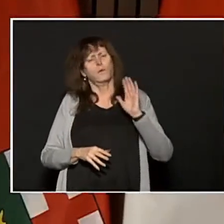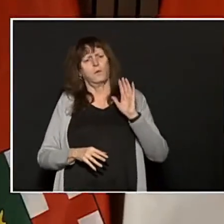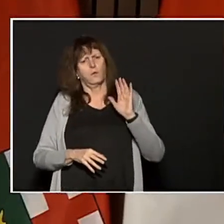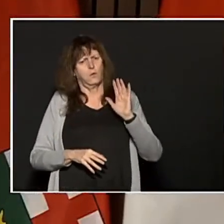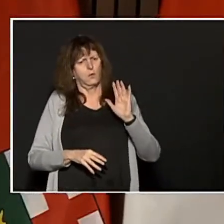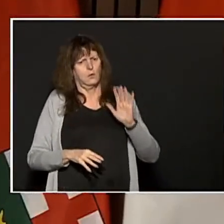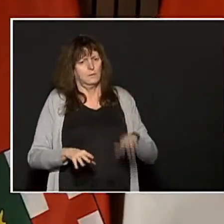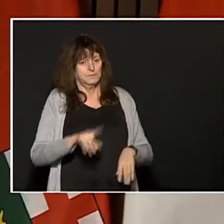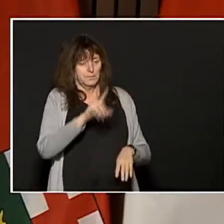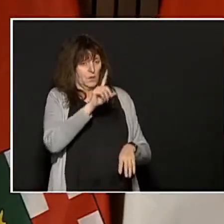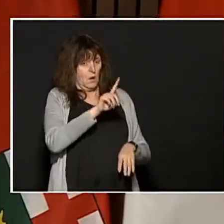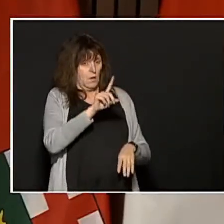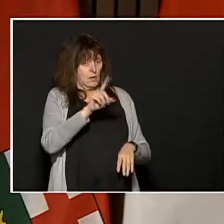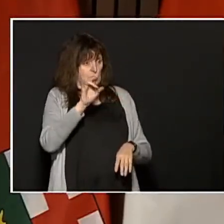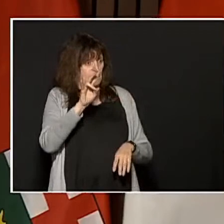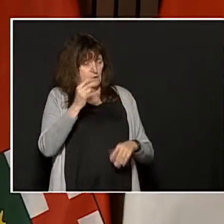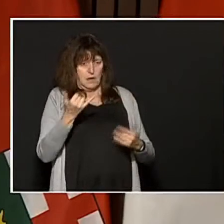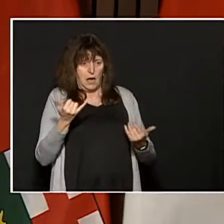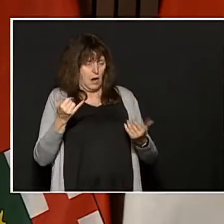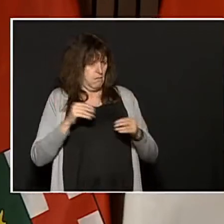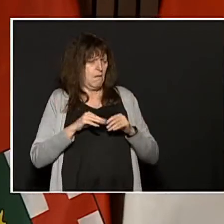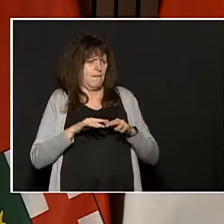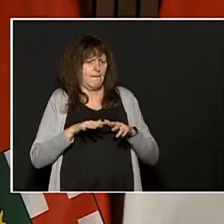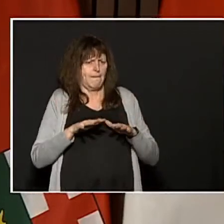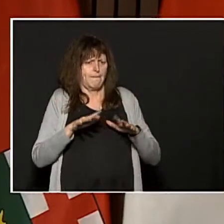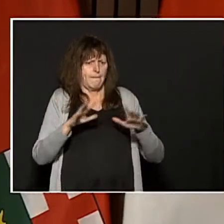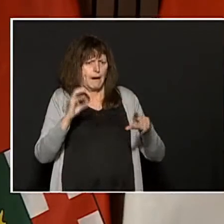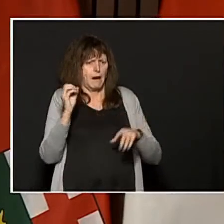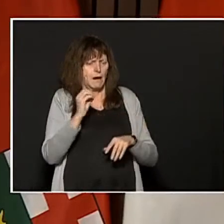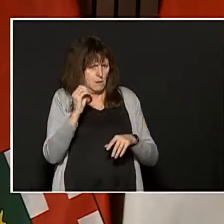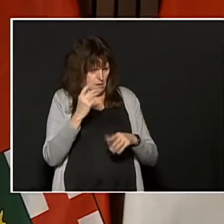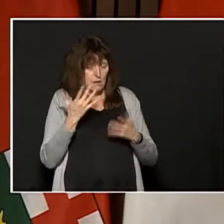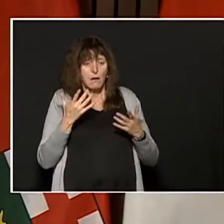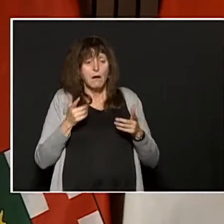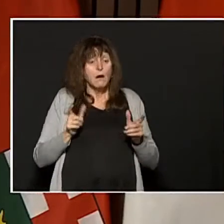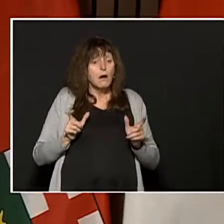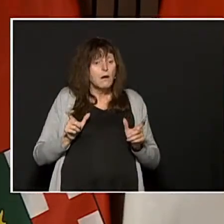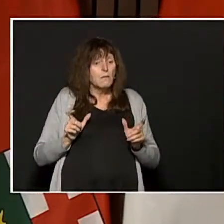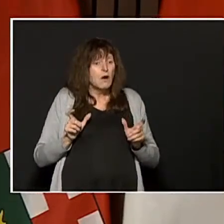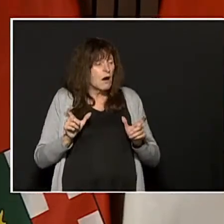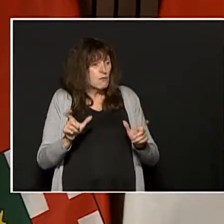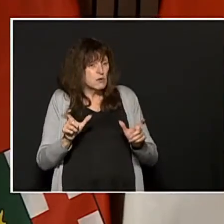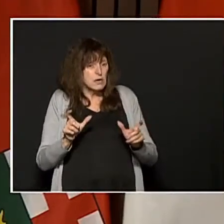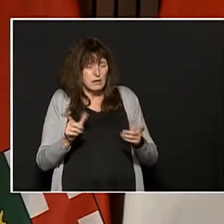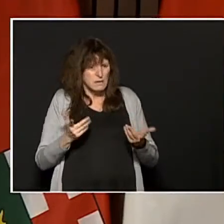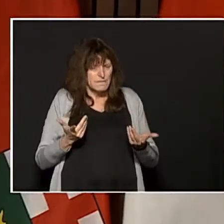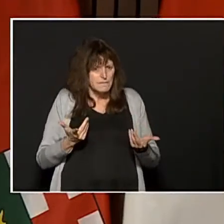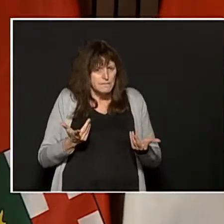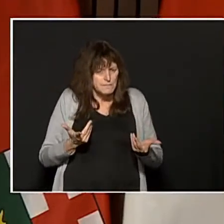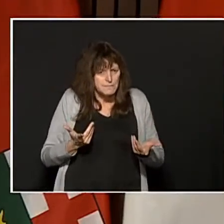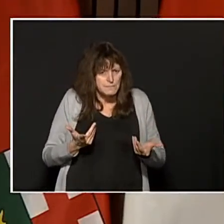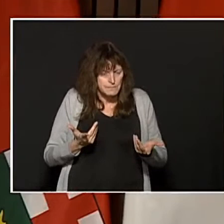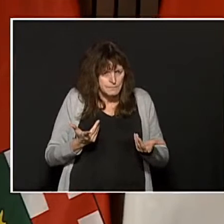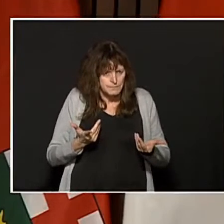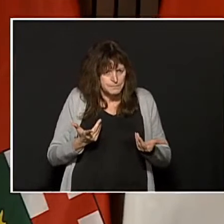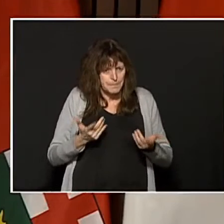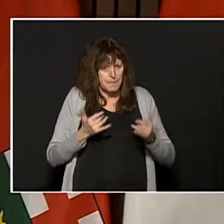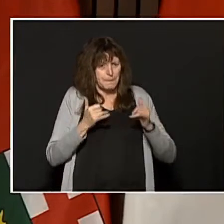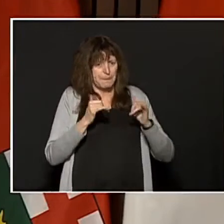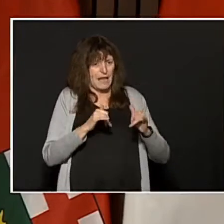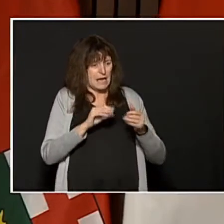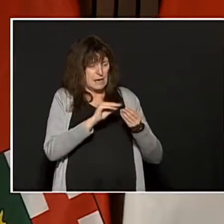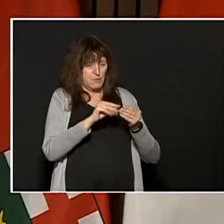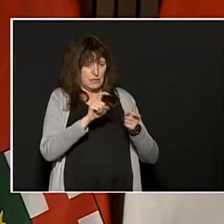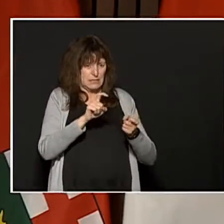vaccine. If we can get that level of protection up in the population, that will really help bring down the pandemic and allow control of any